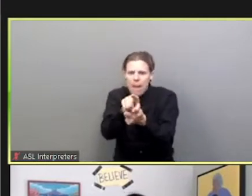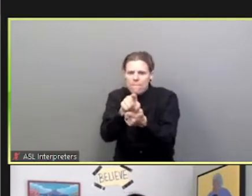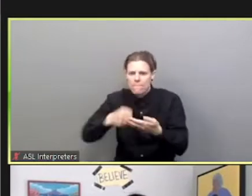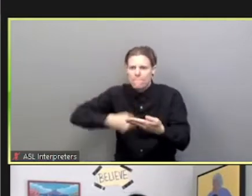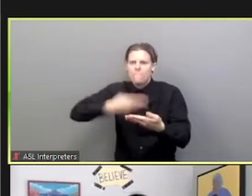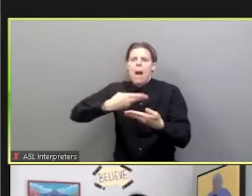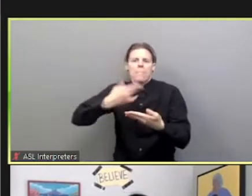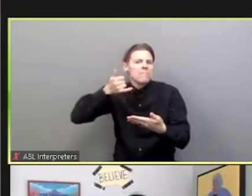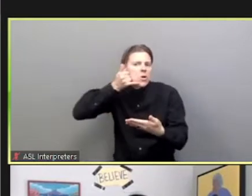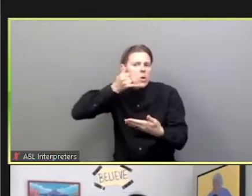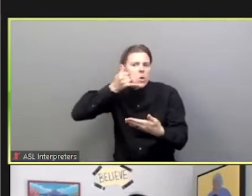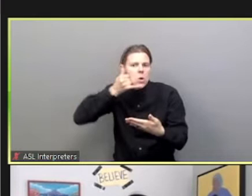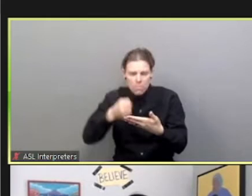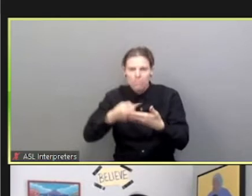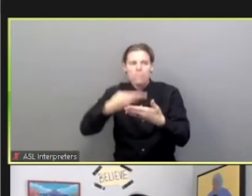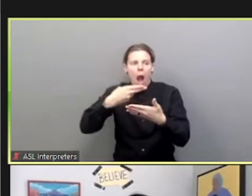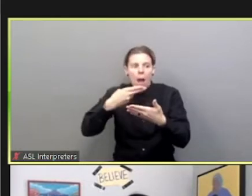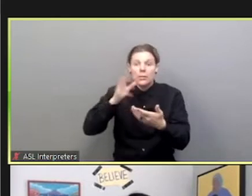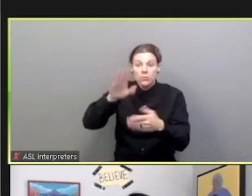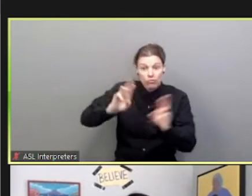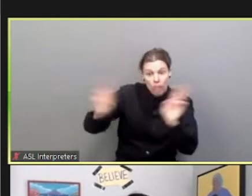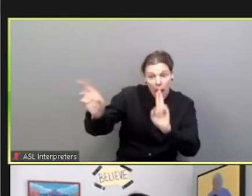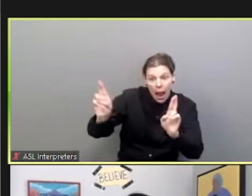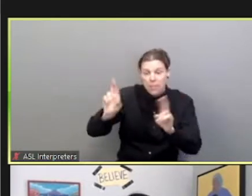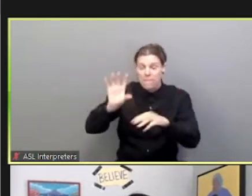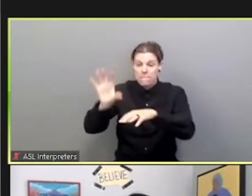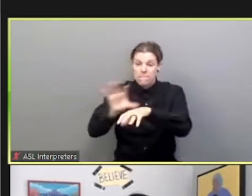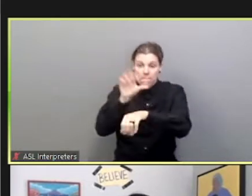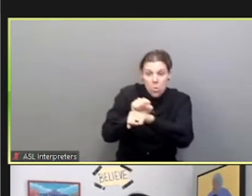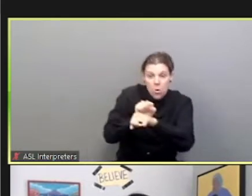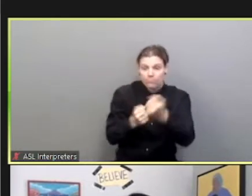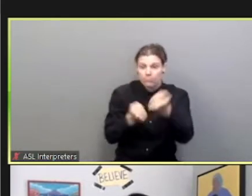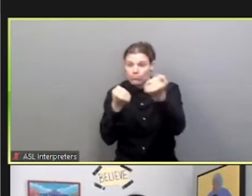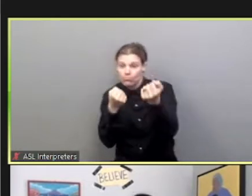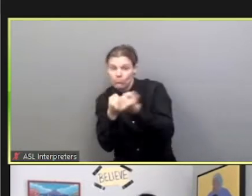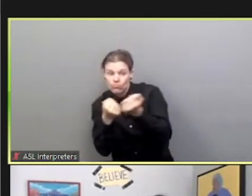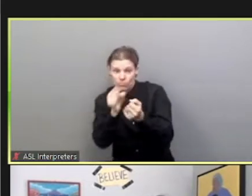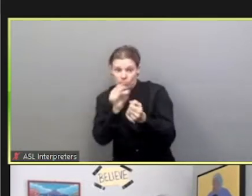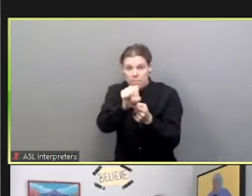booster. But if you have already gotten your booster and you